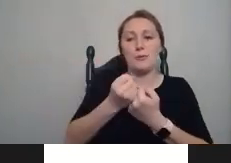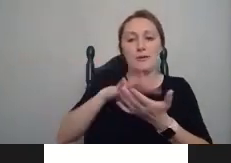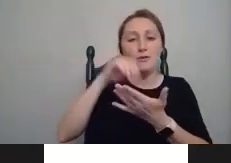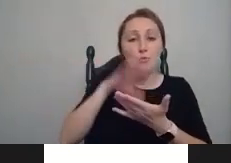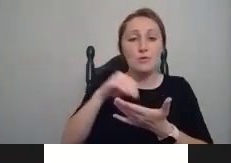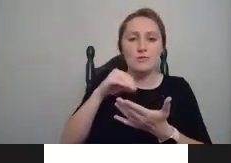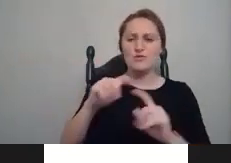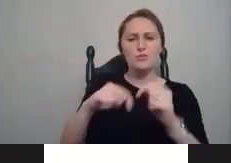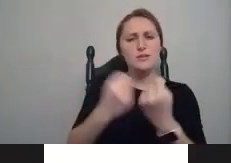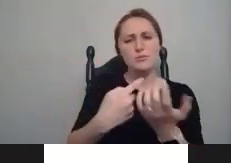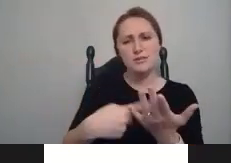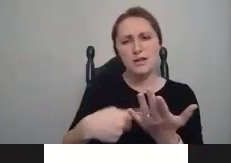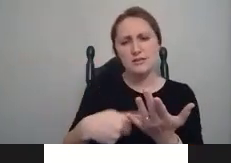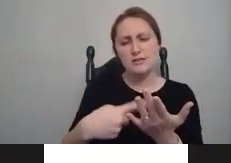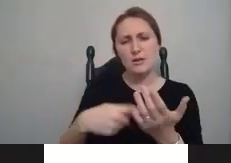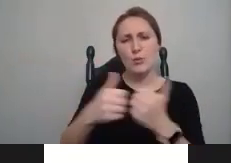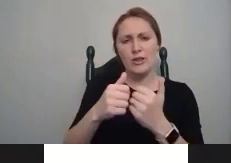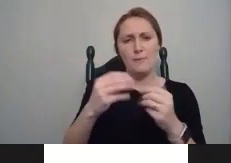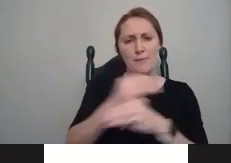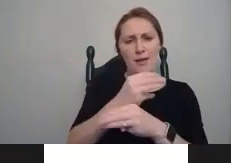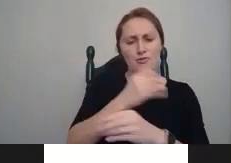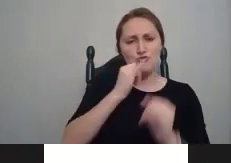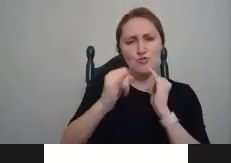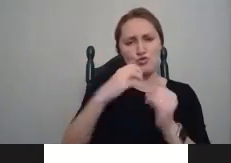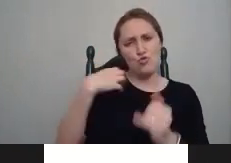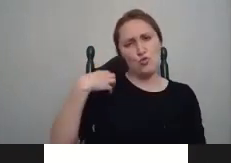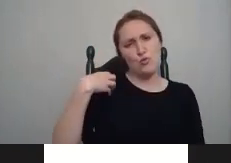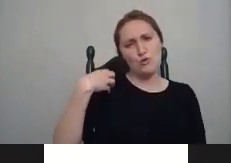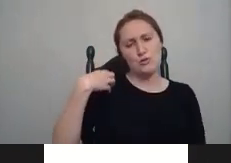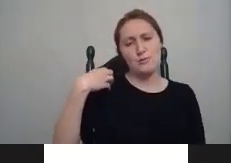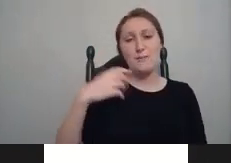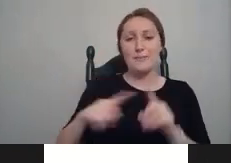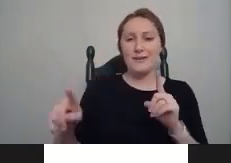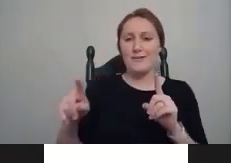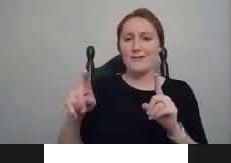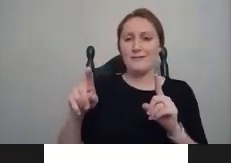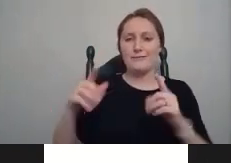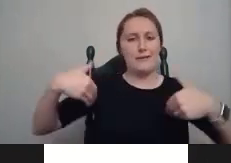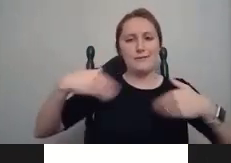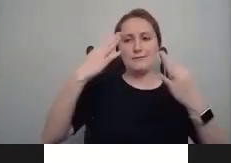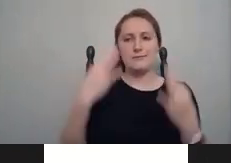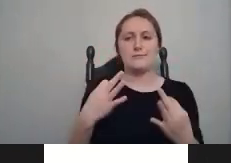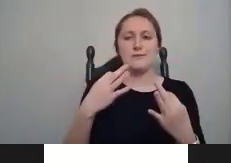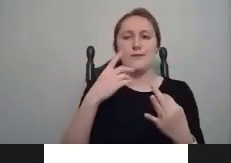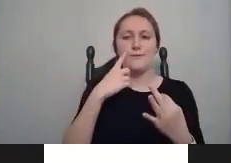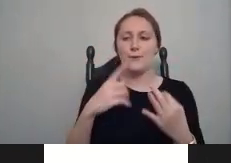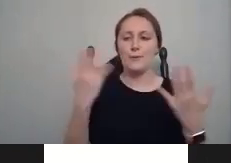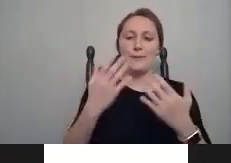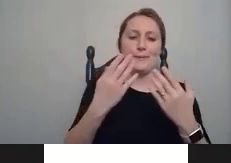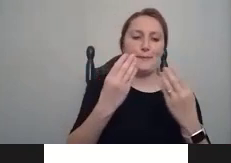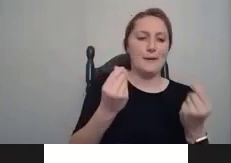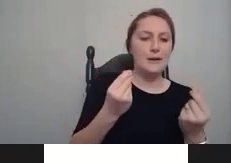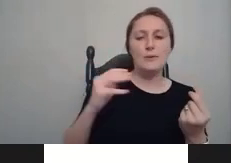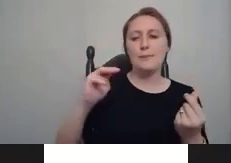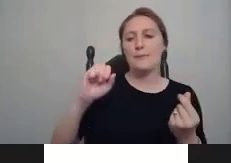about, or I was talking about this with our math instructional coach, but I don't think any decisions have been made about any materials or manipulatives being